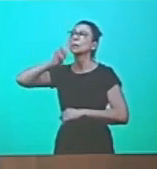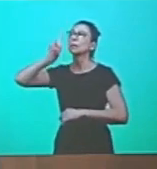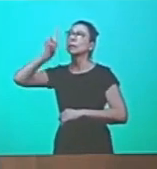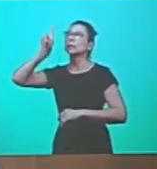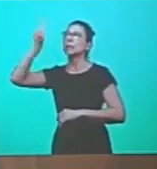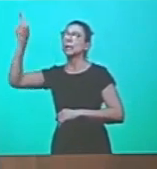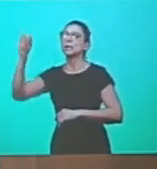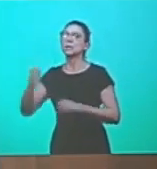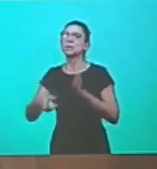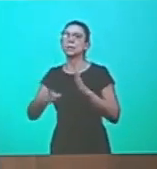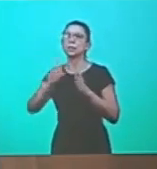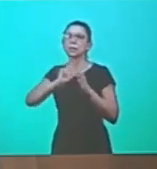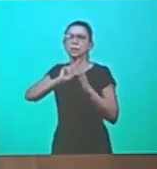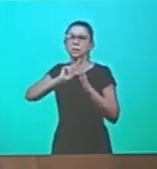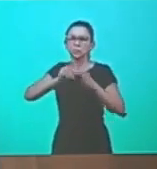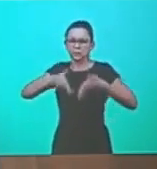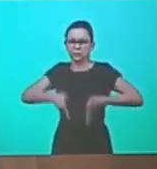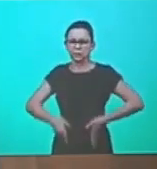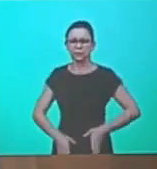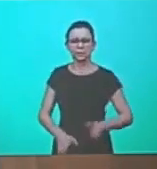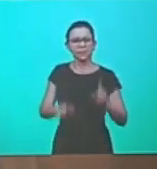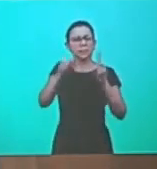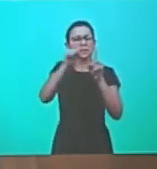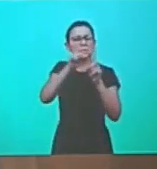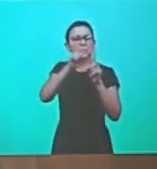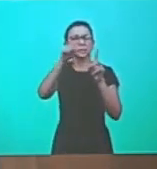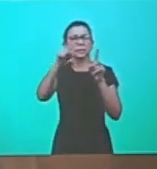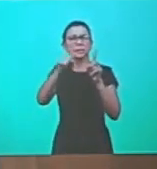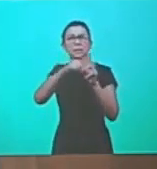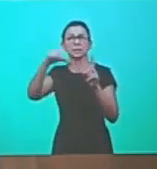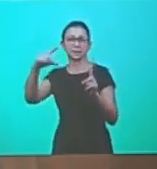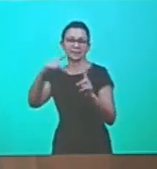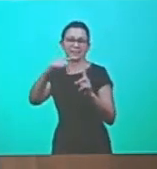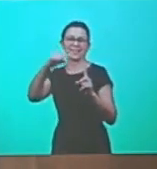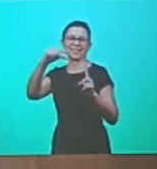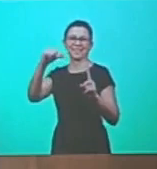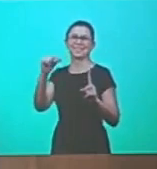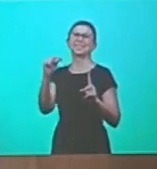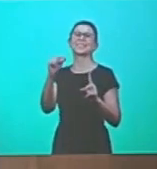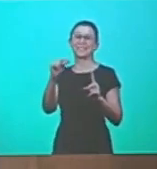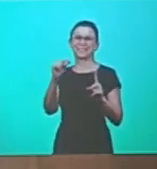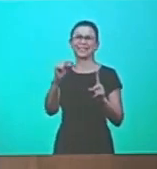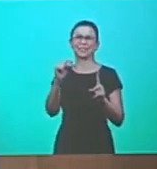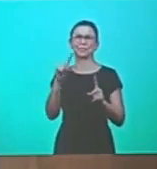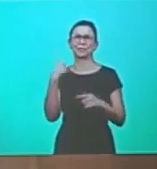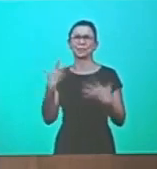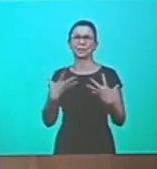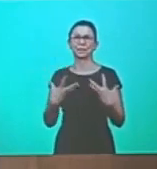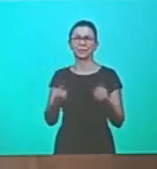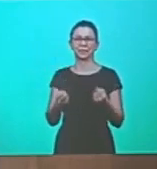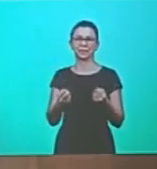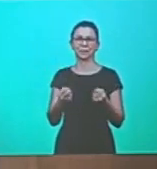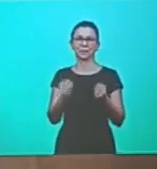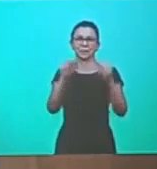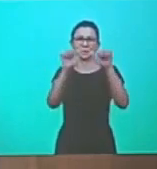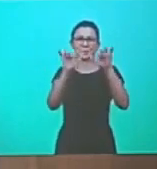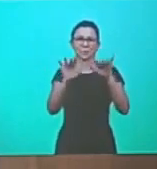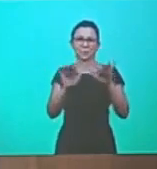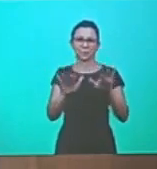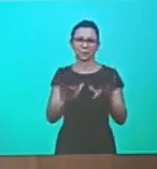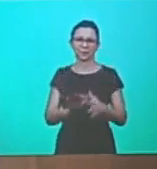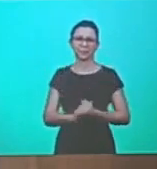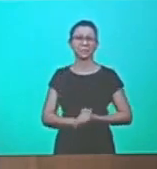He's the one, ever since eternity, he's the one who made the list and put us on this list. He elected us.